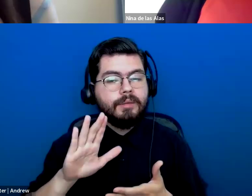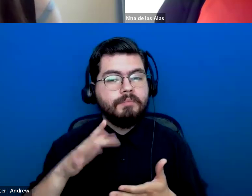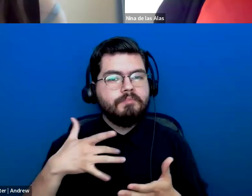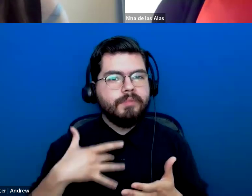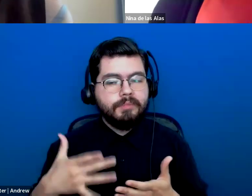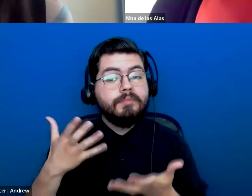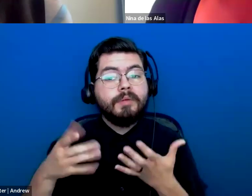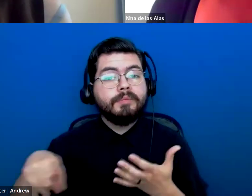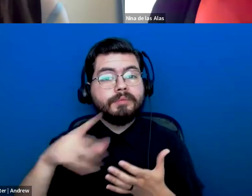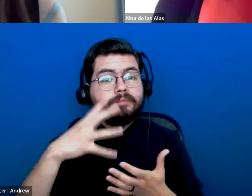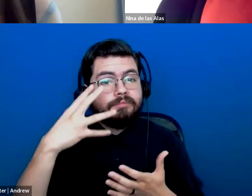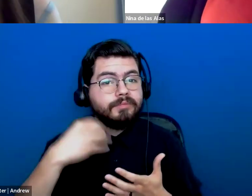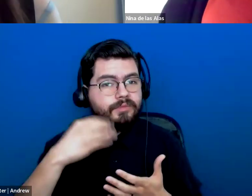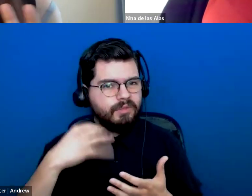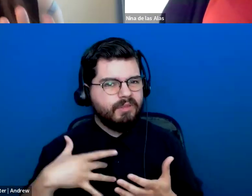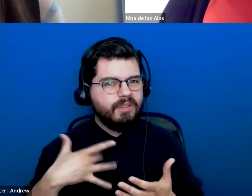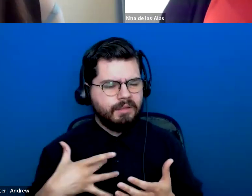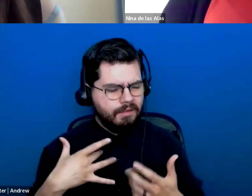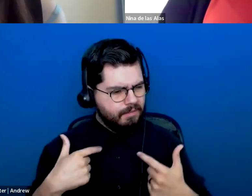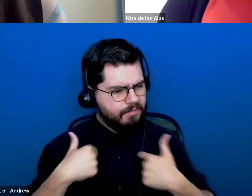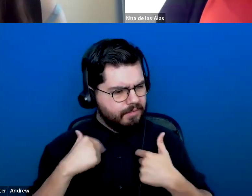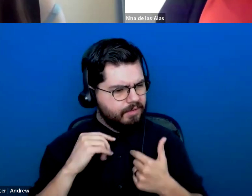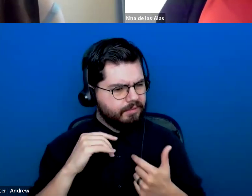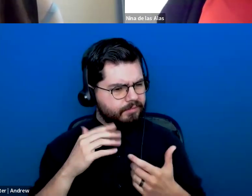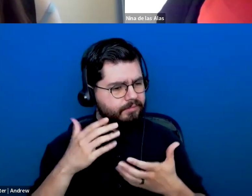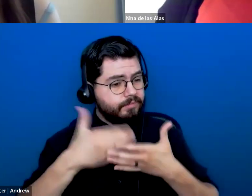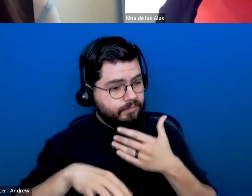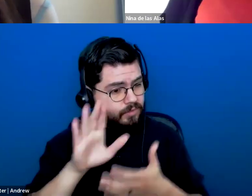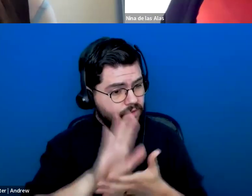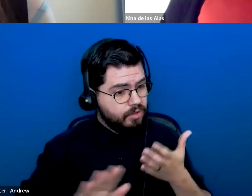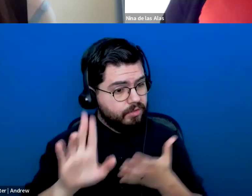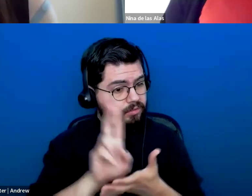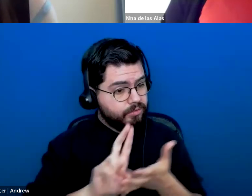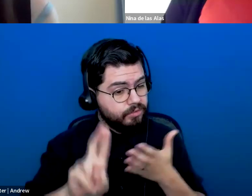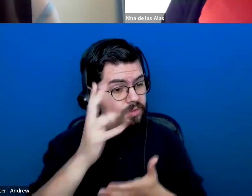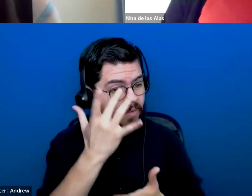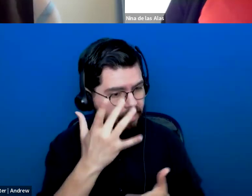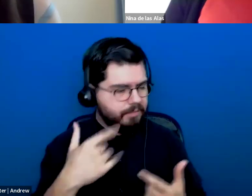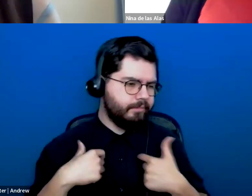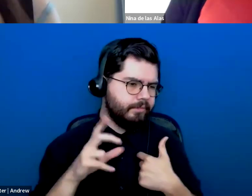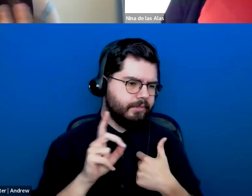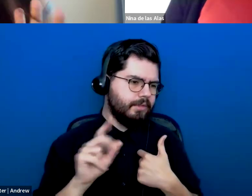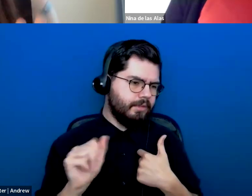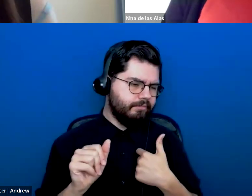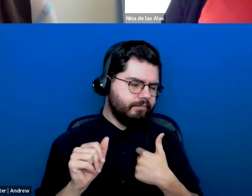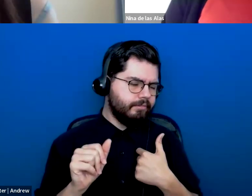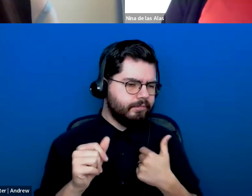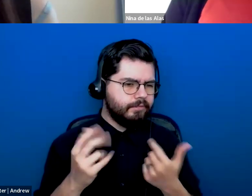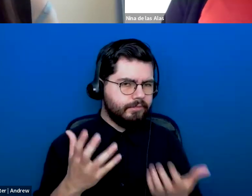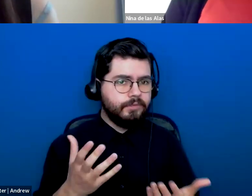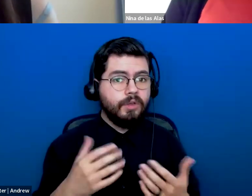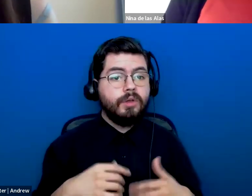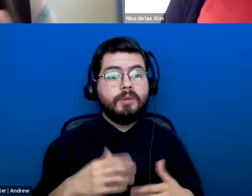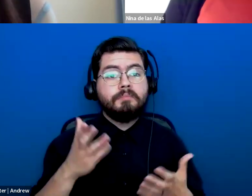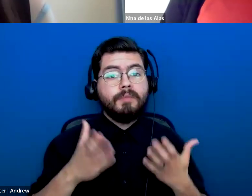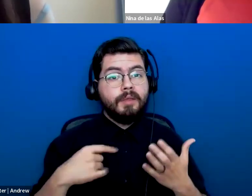And some students may say like, I only got an A in the test because of I have the test accommodations. So instead of like feeling